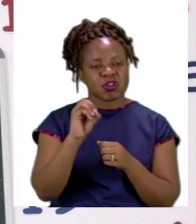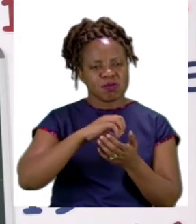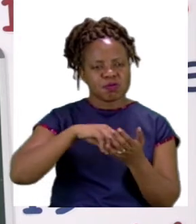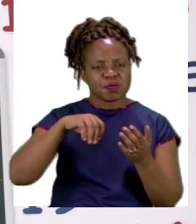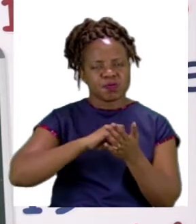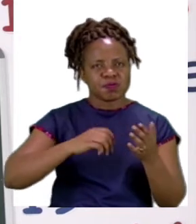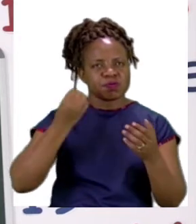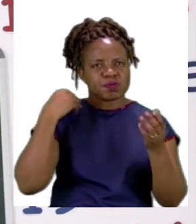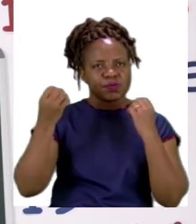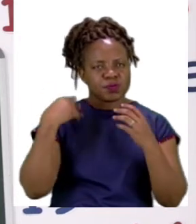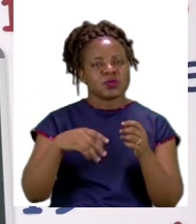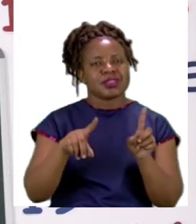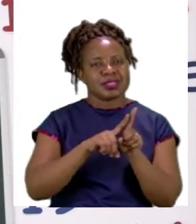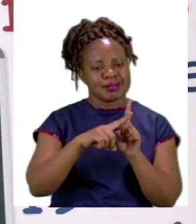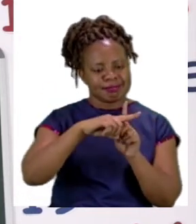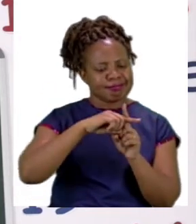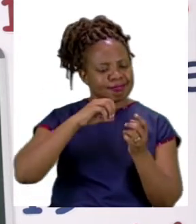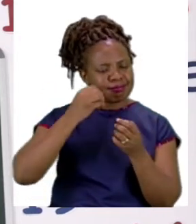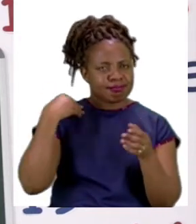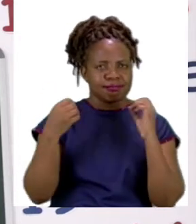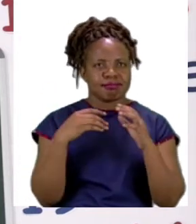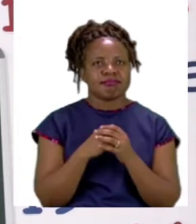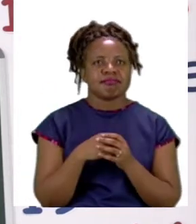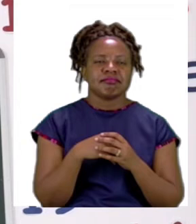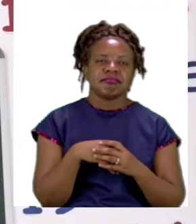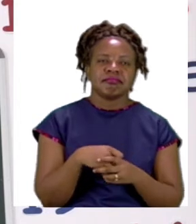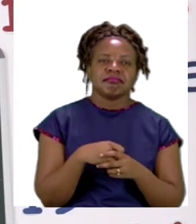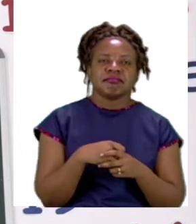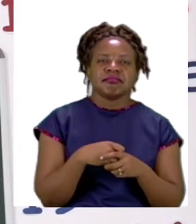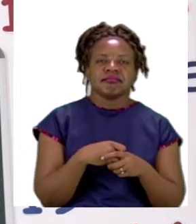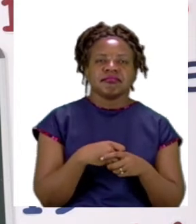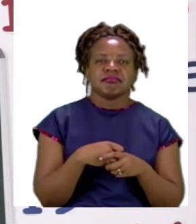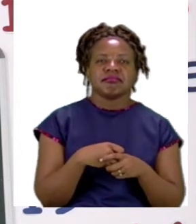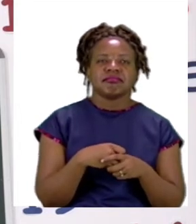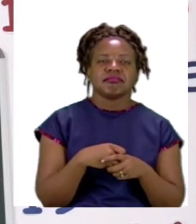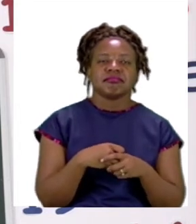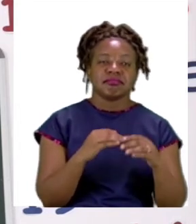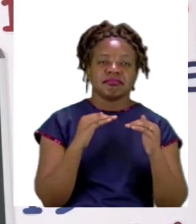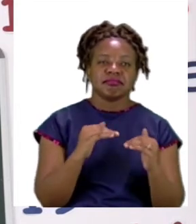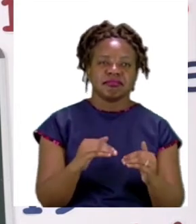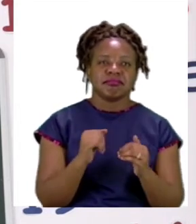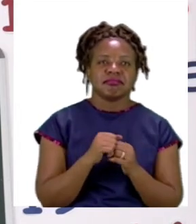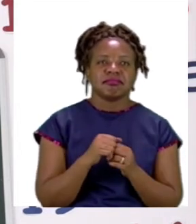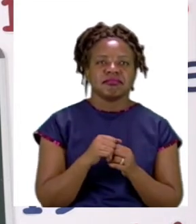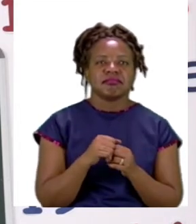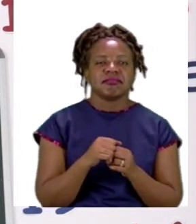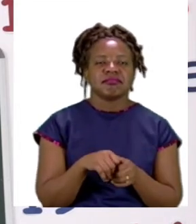213. Let's now try another one, the last one in your exercise for the second part. It